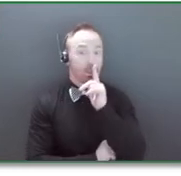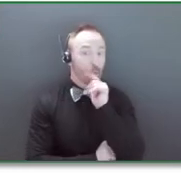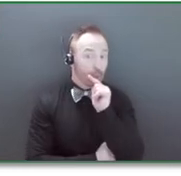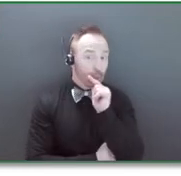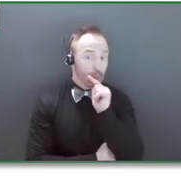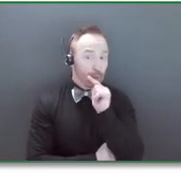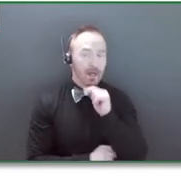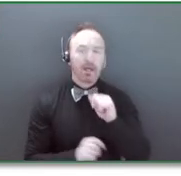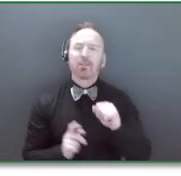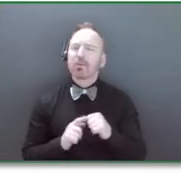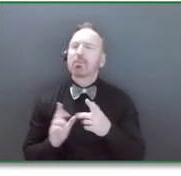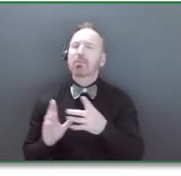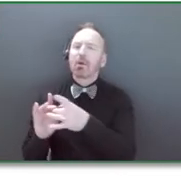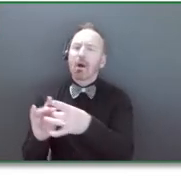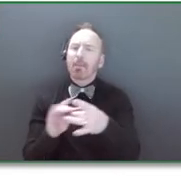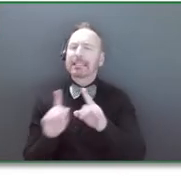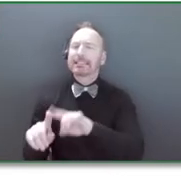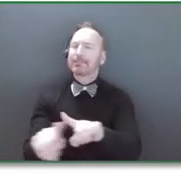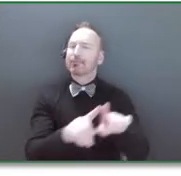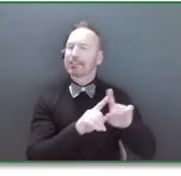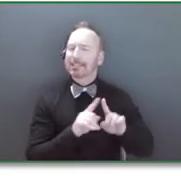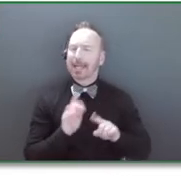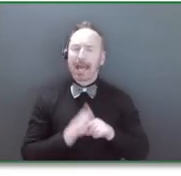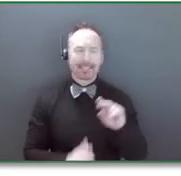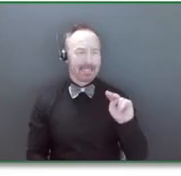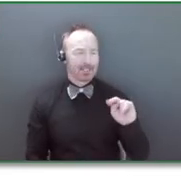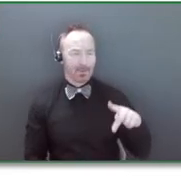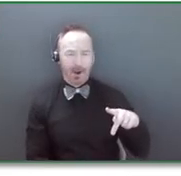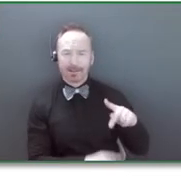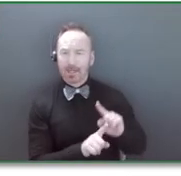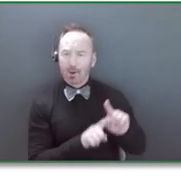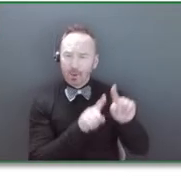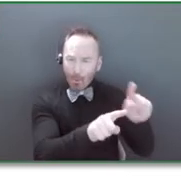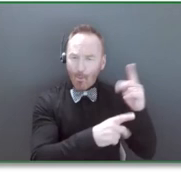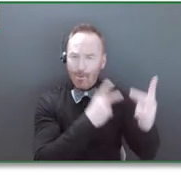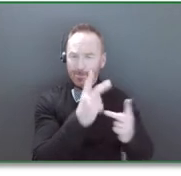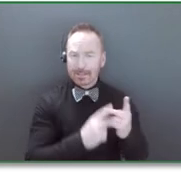visit national parks. Next slide, please.